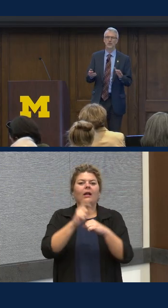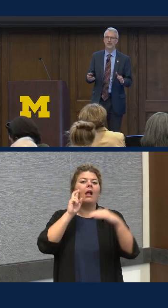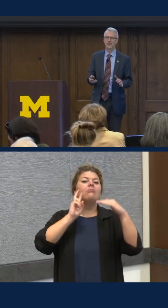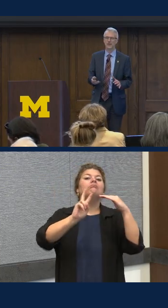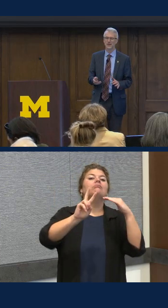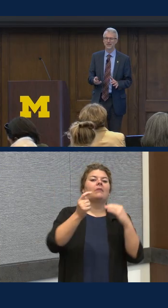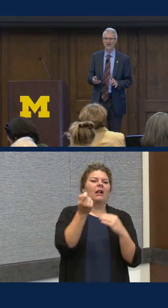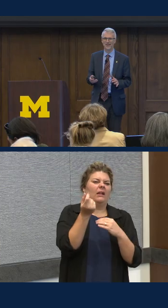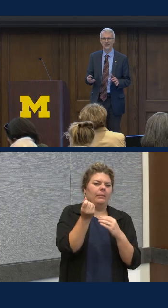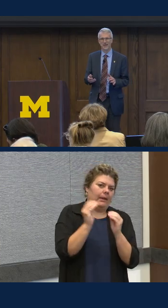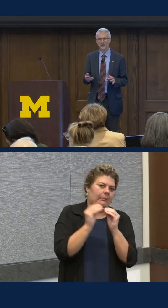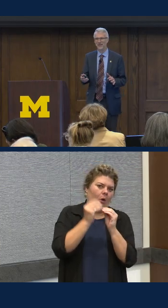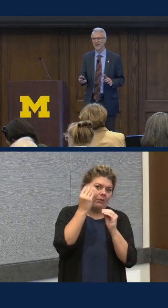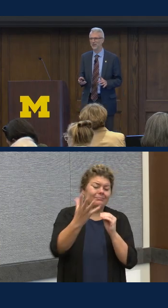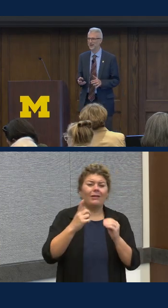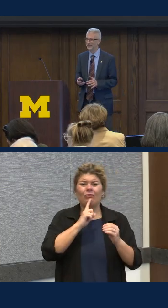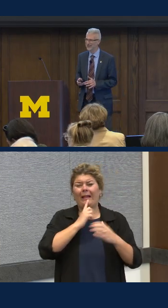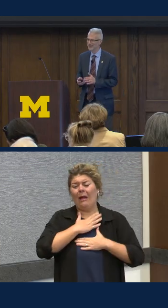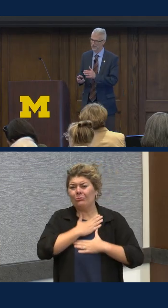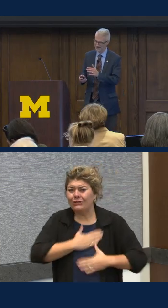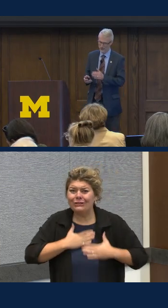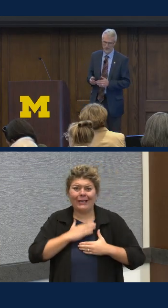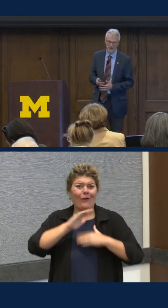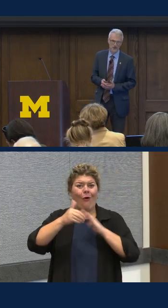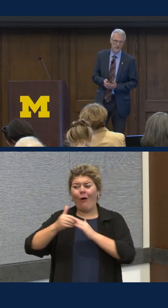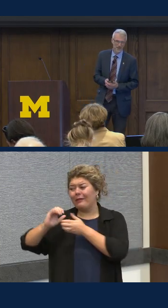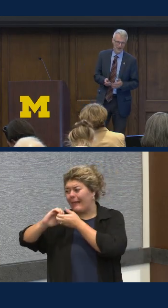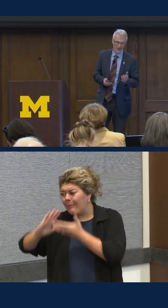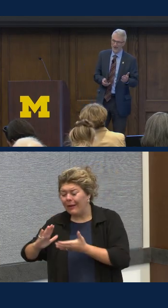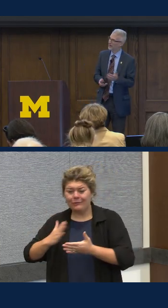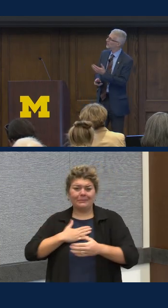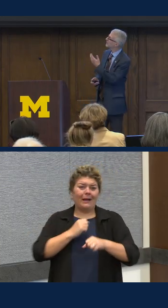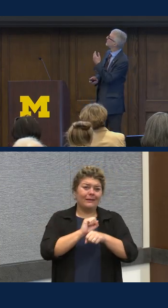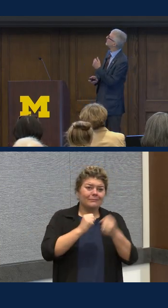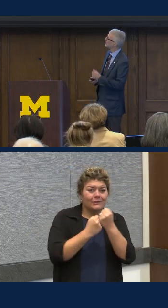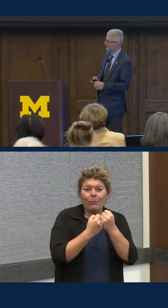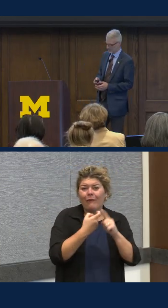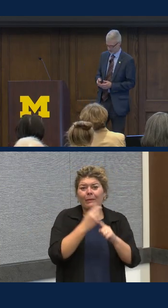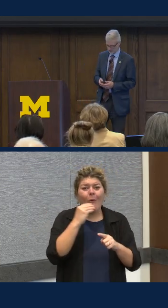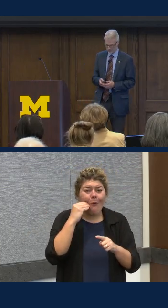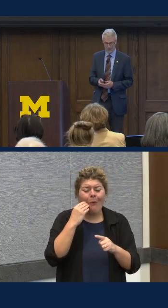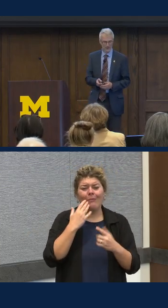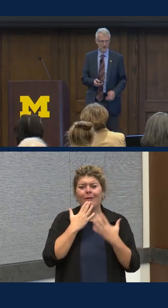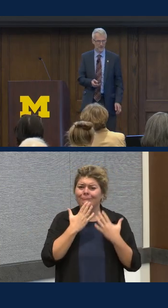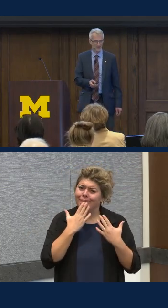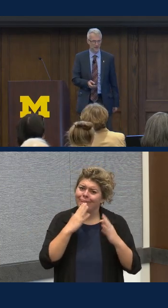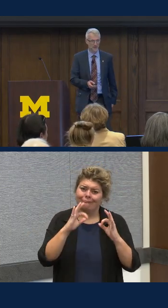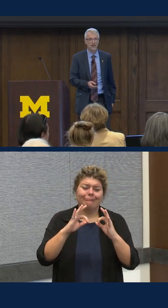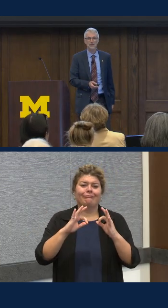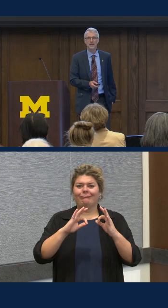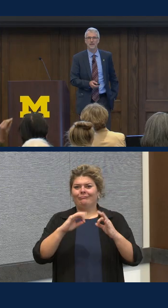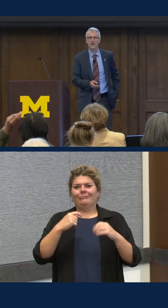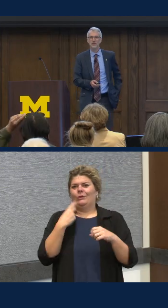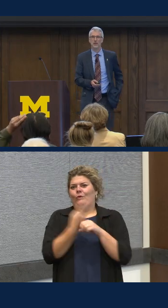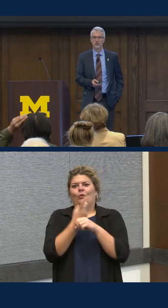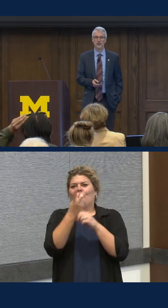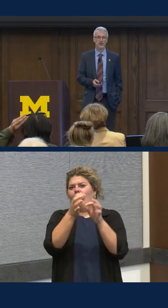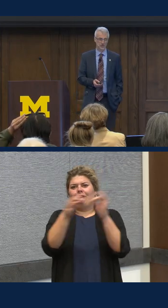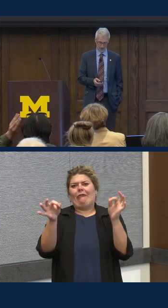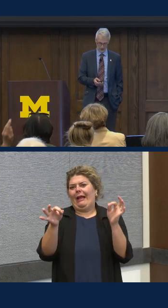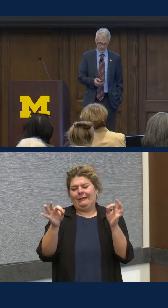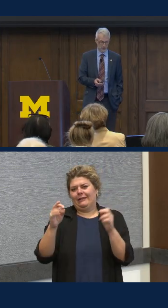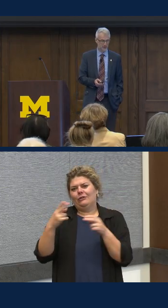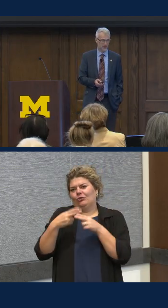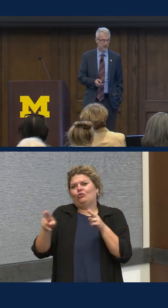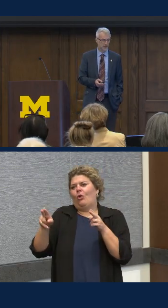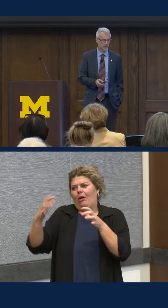still greatly appreciate all of the collaborators and my support at home, and I want to just use this one phrase here as a short version